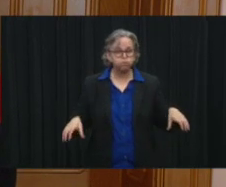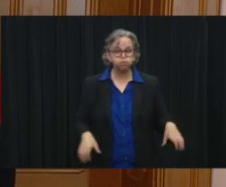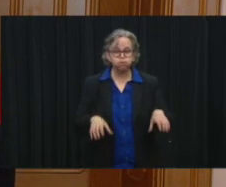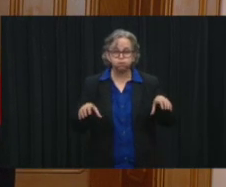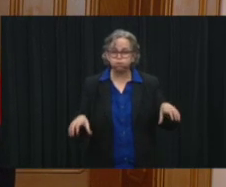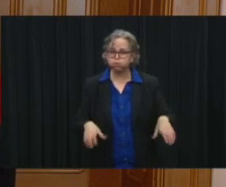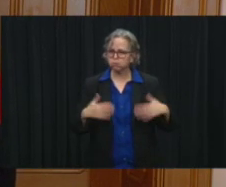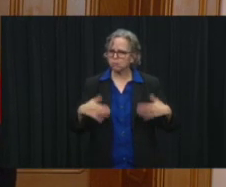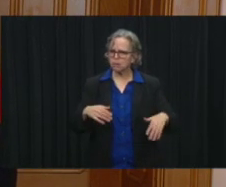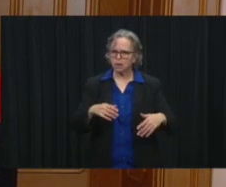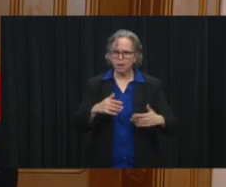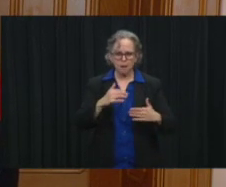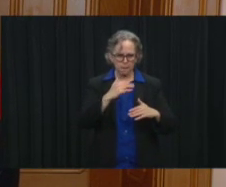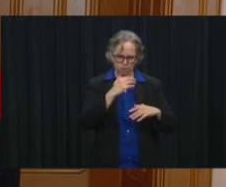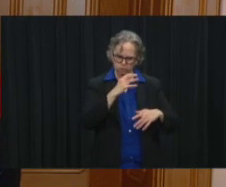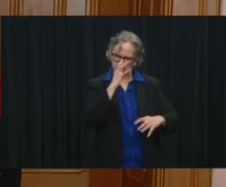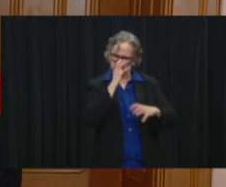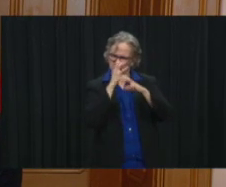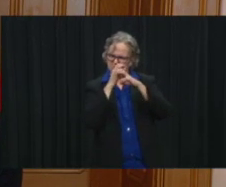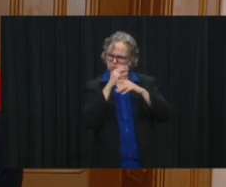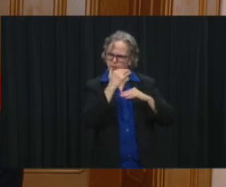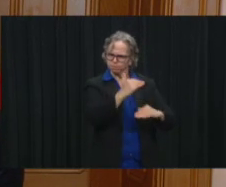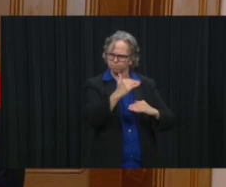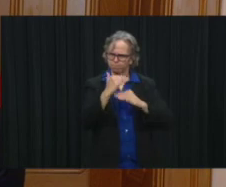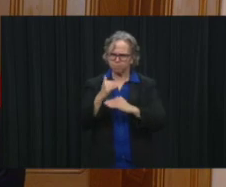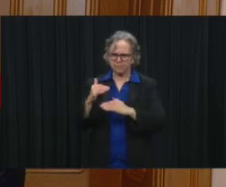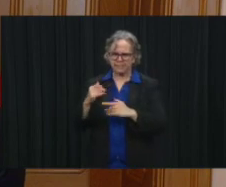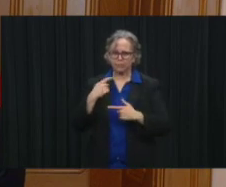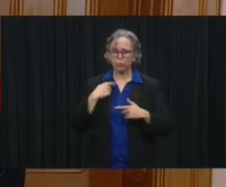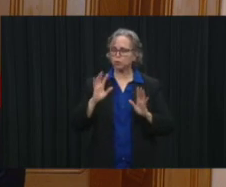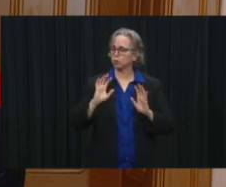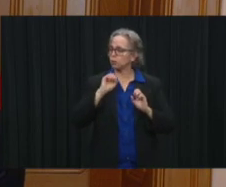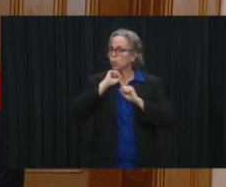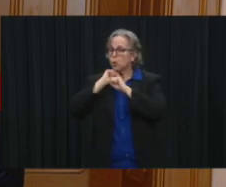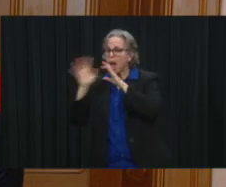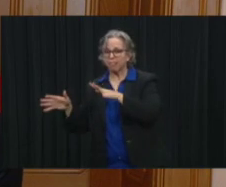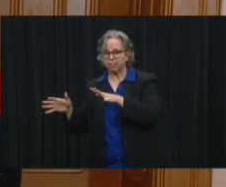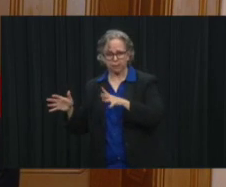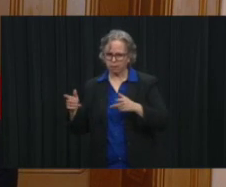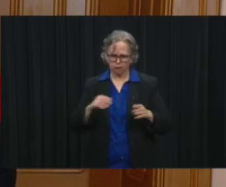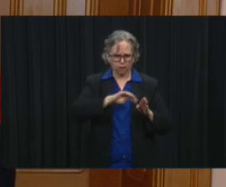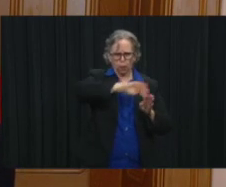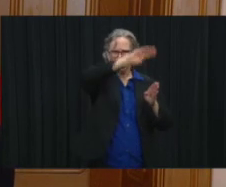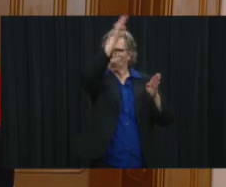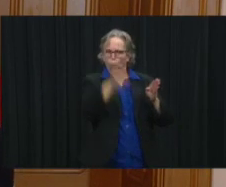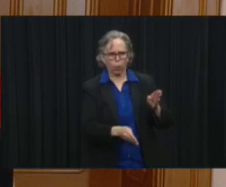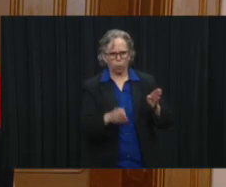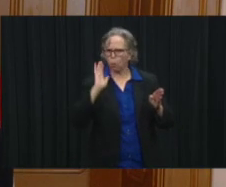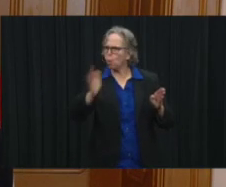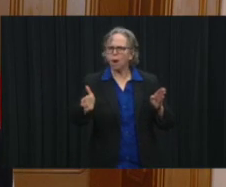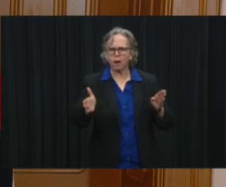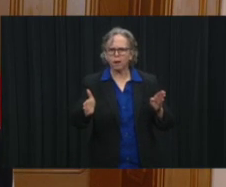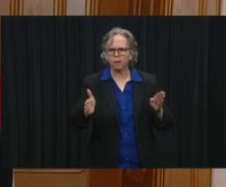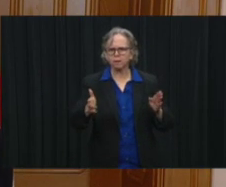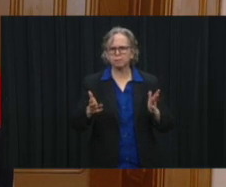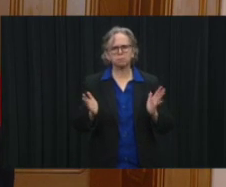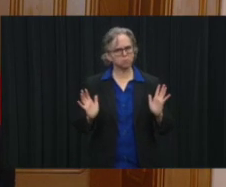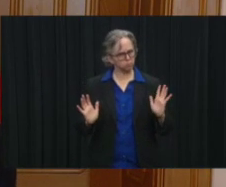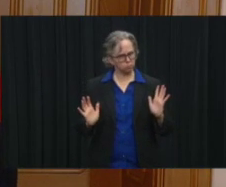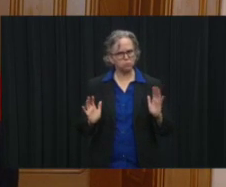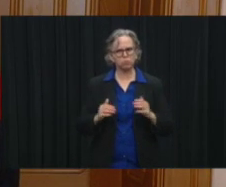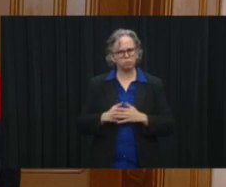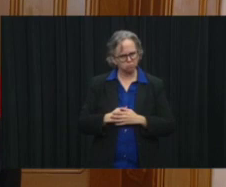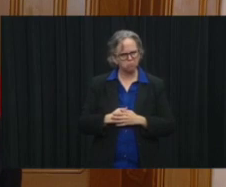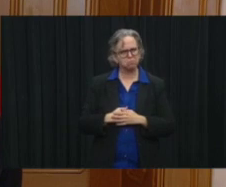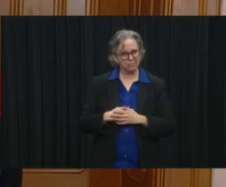these steps, including just basic social distancing early on and closing down places where people gather. We'd be in a lot worse shape.